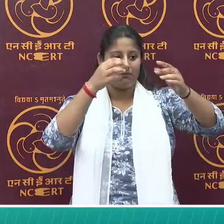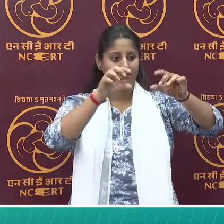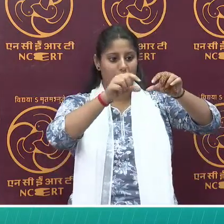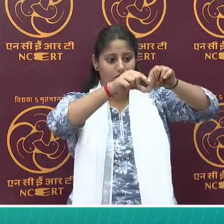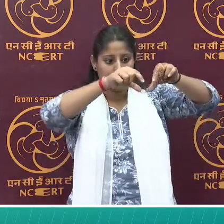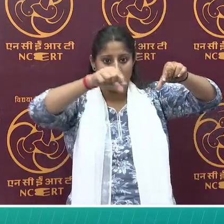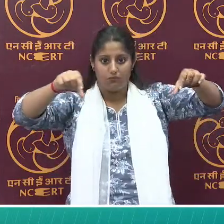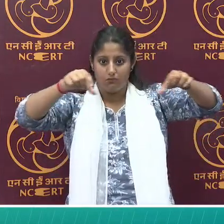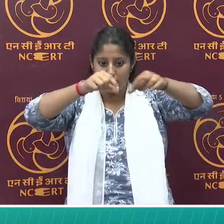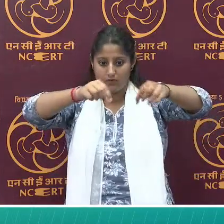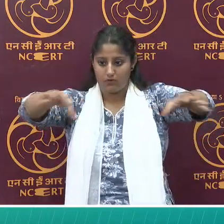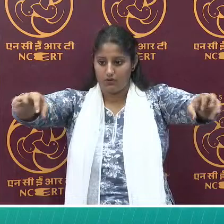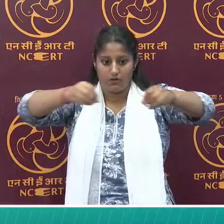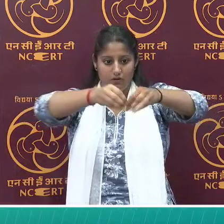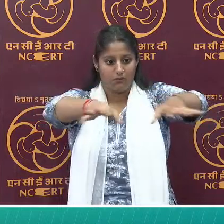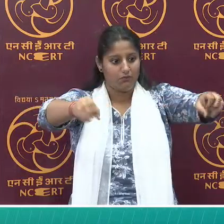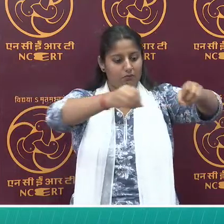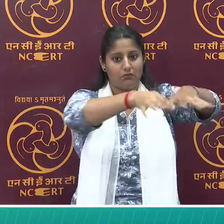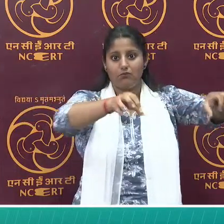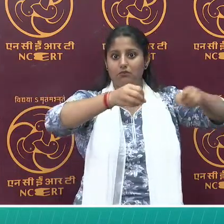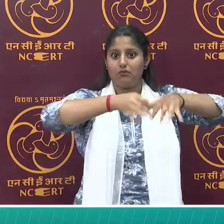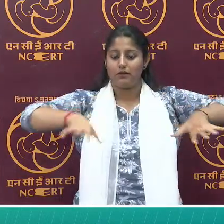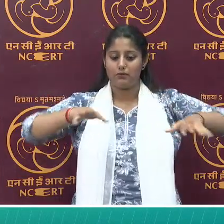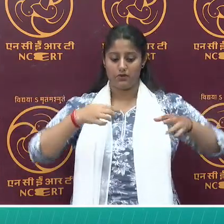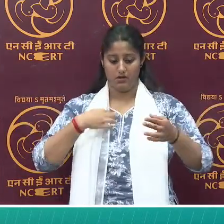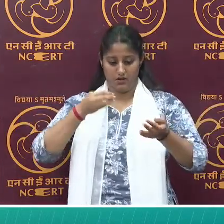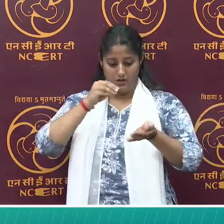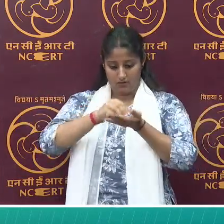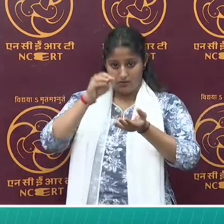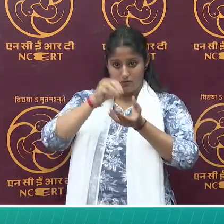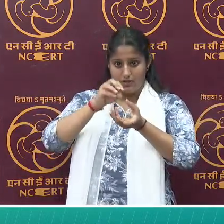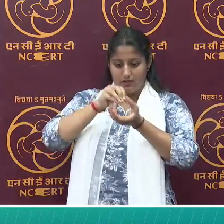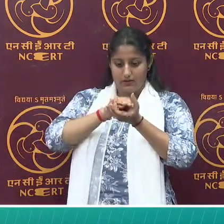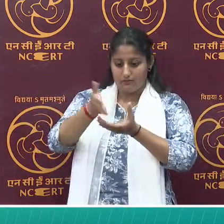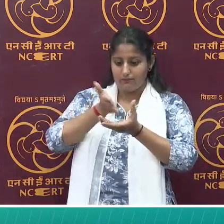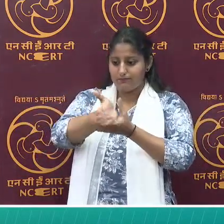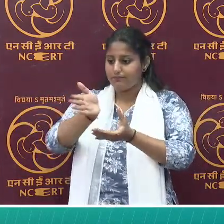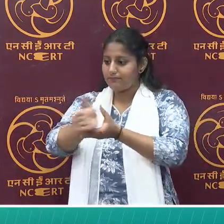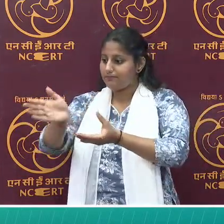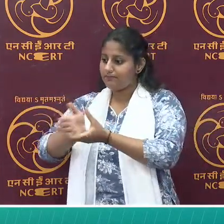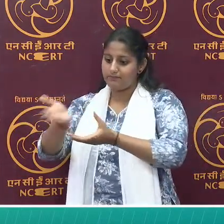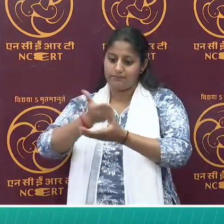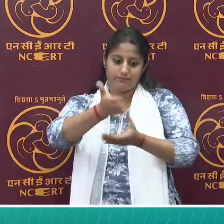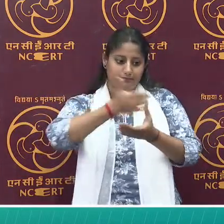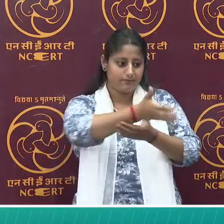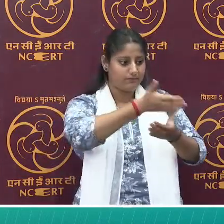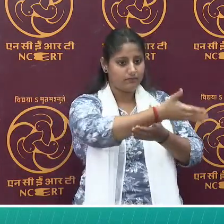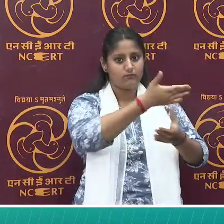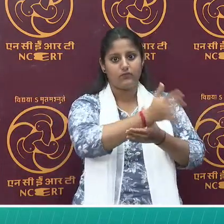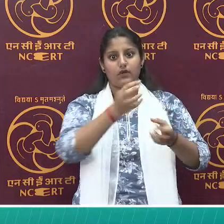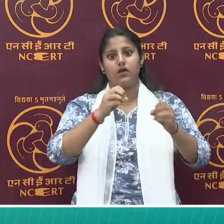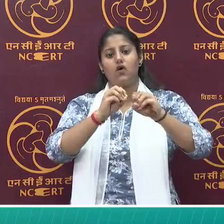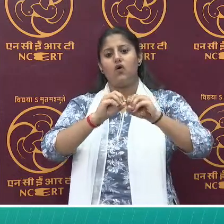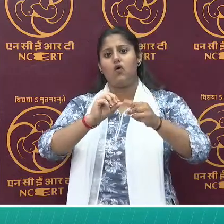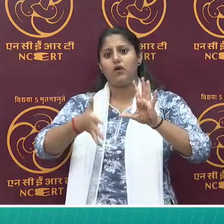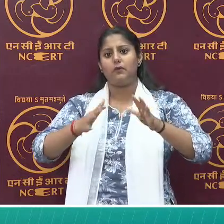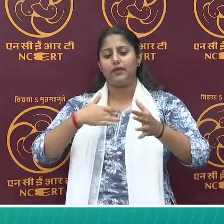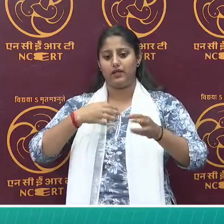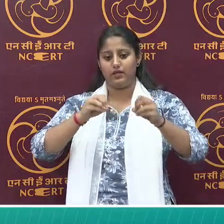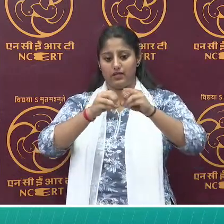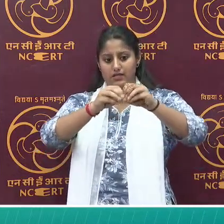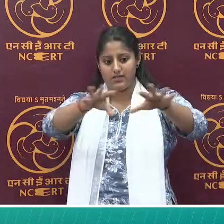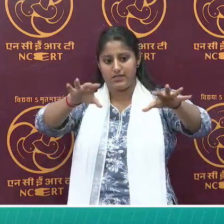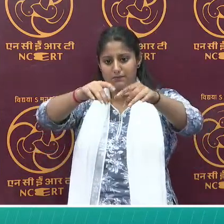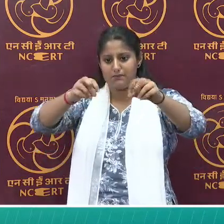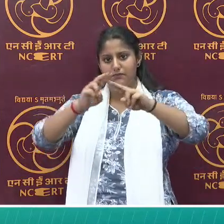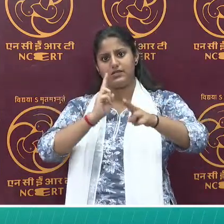pour the seeds right from the top, the seeds are getting distributed and they are going into the soil. Okay, at an So, equal distance. Yes, they